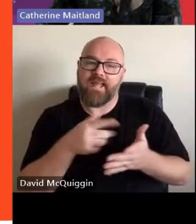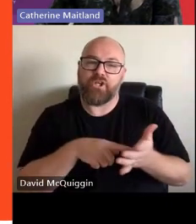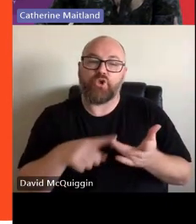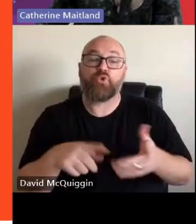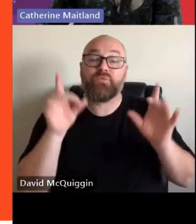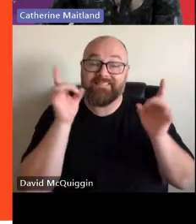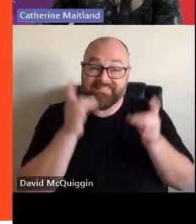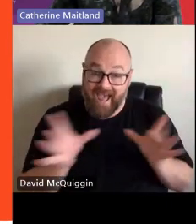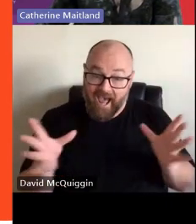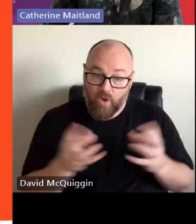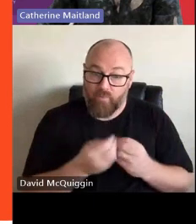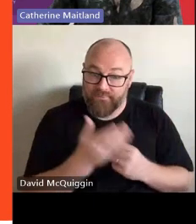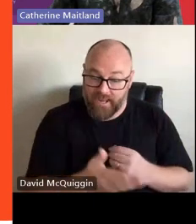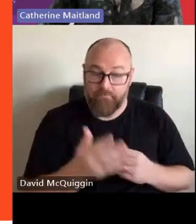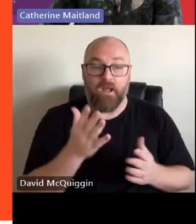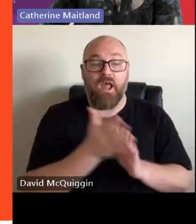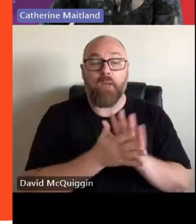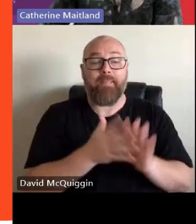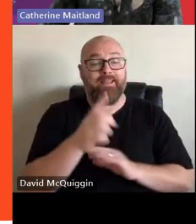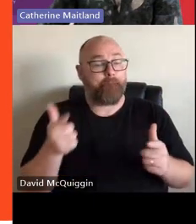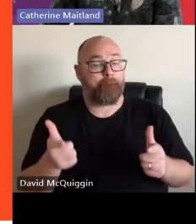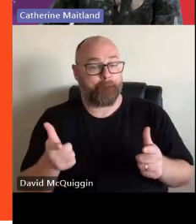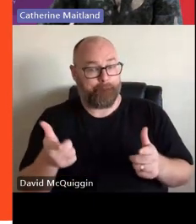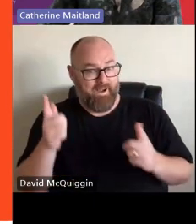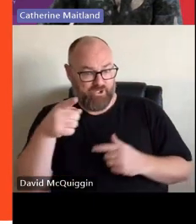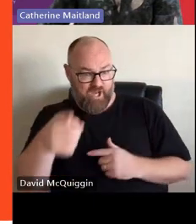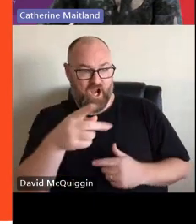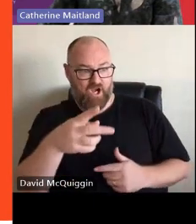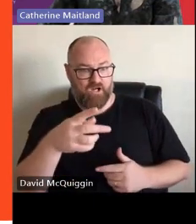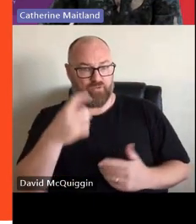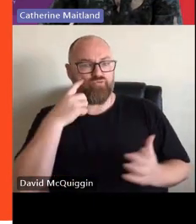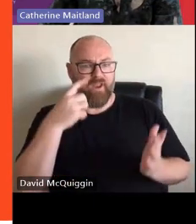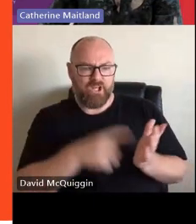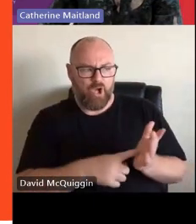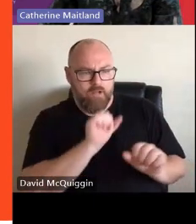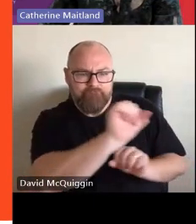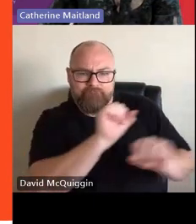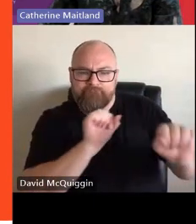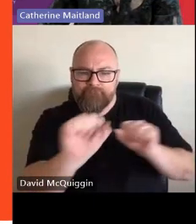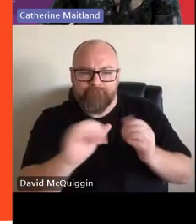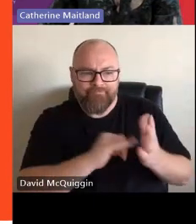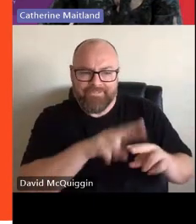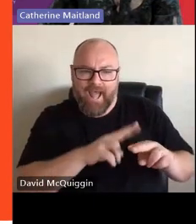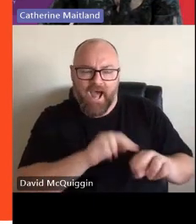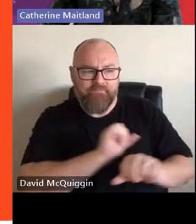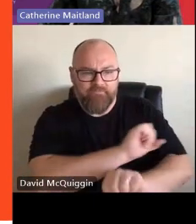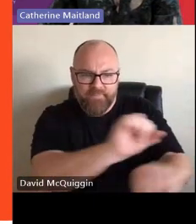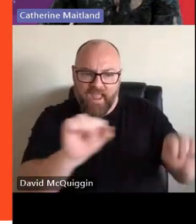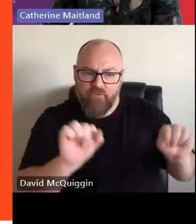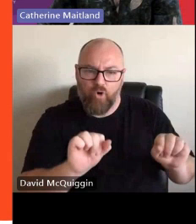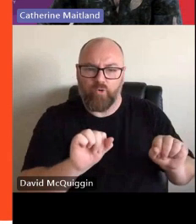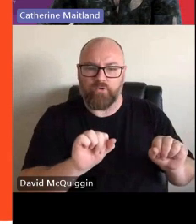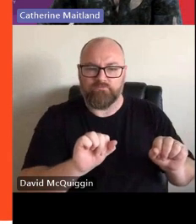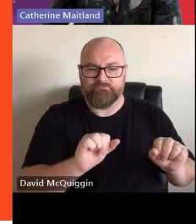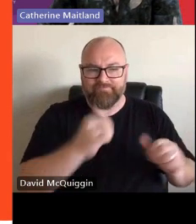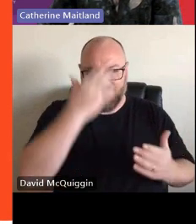the manager recognises that each employee has their own individual contextualised lived experiences. and